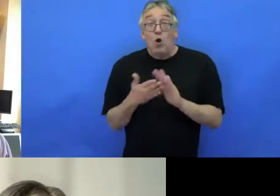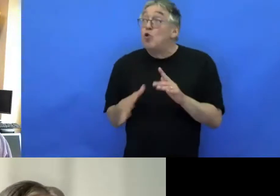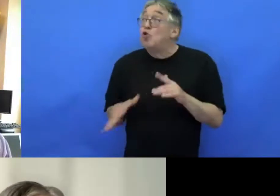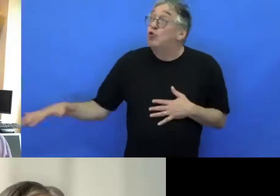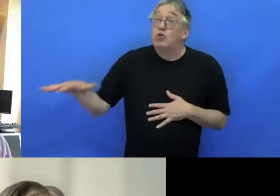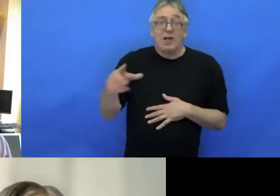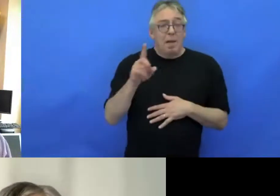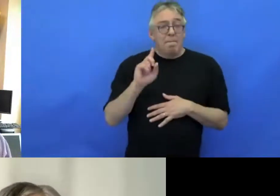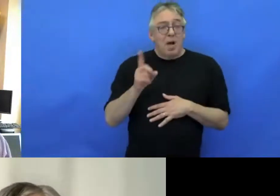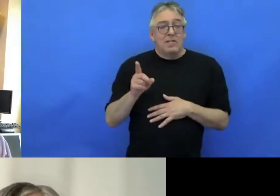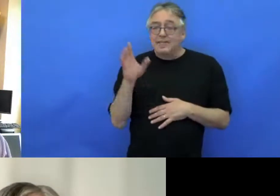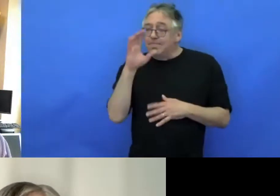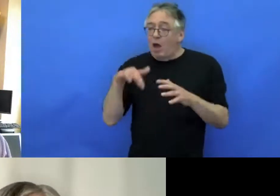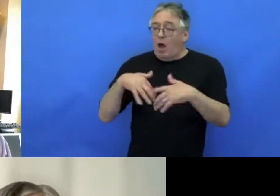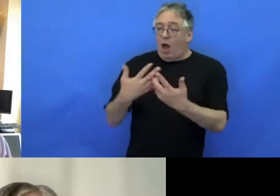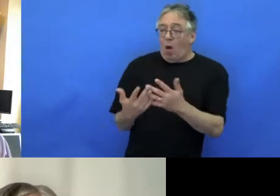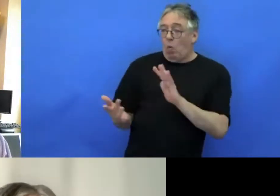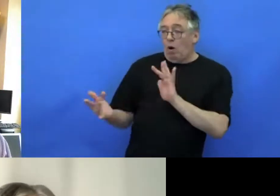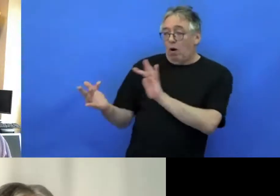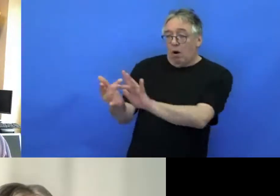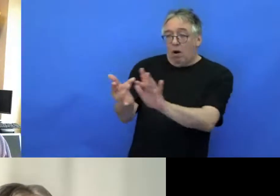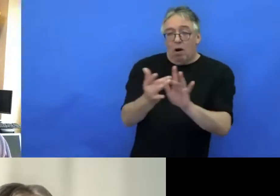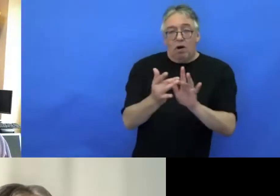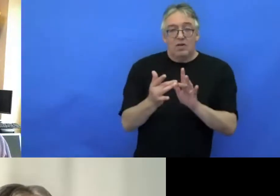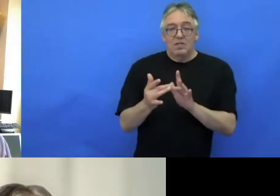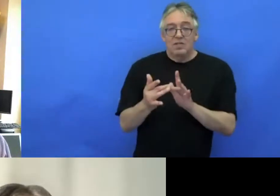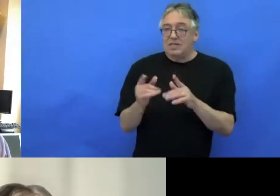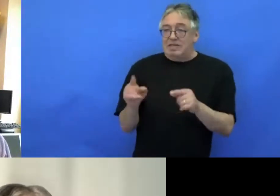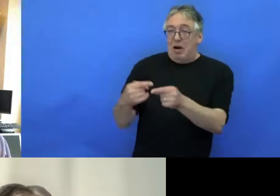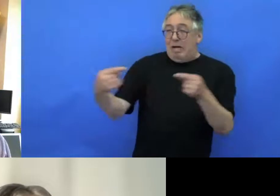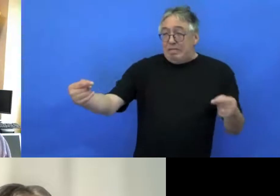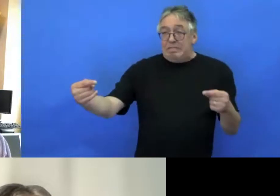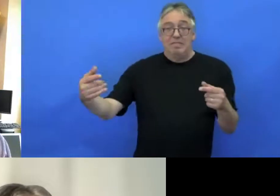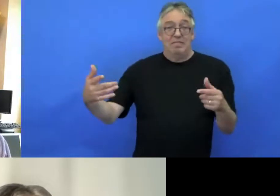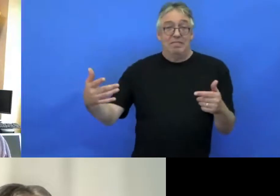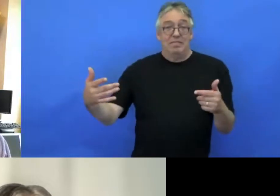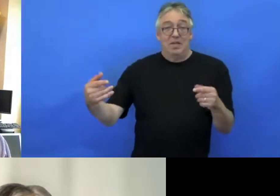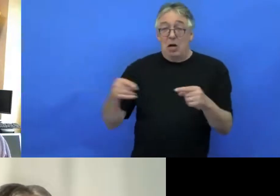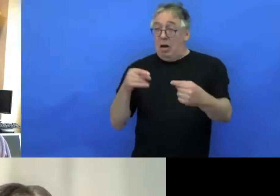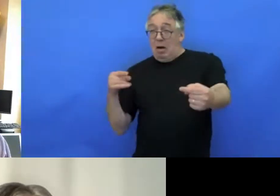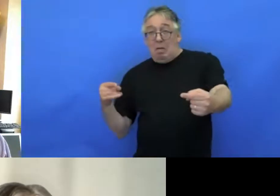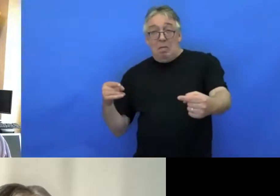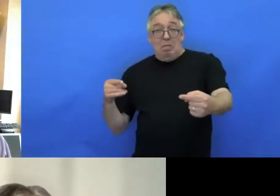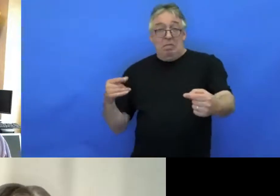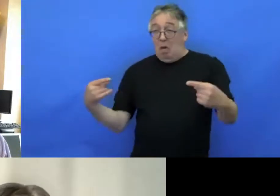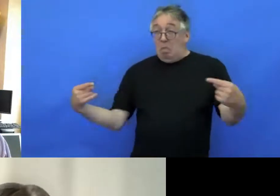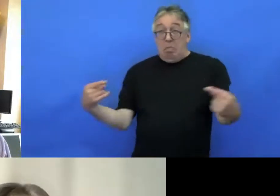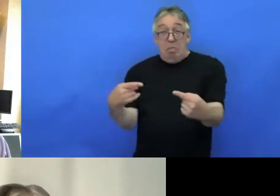networks, the kind of weaving together of very